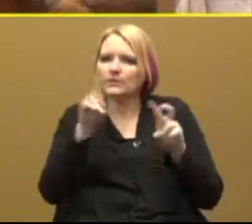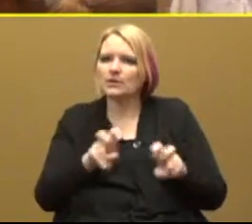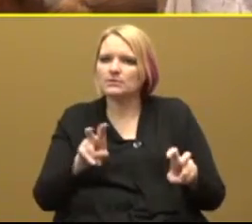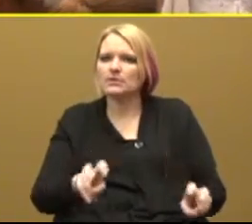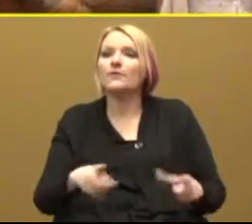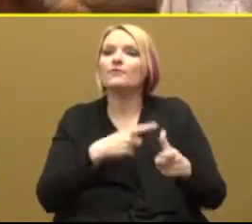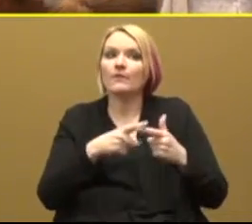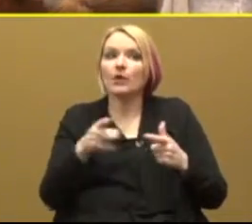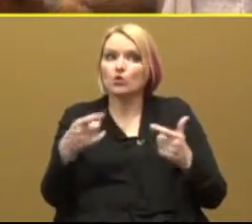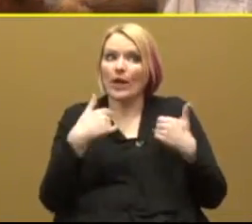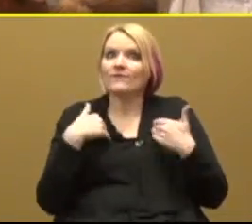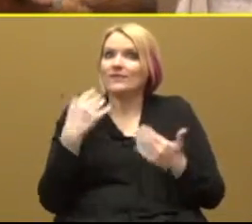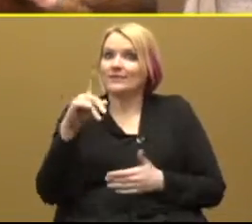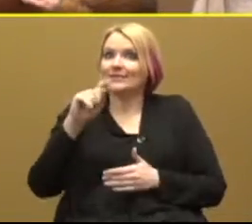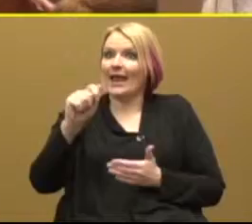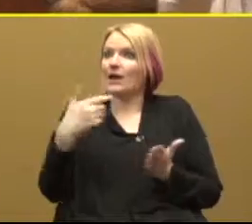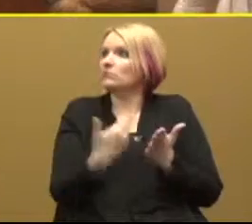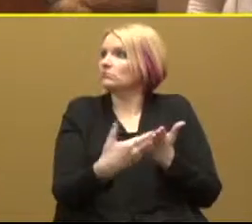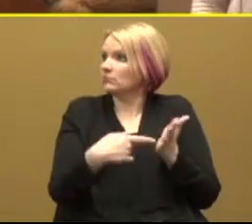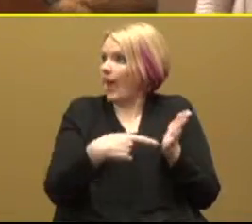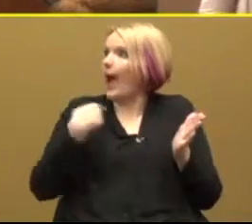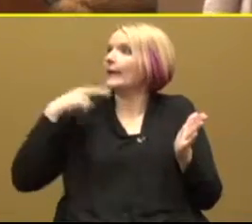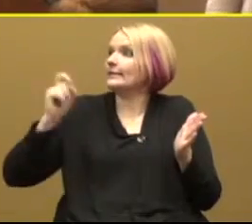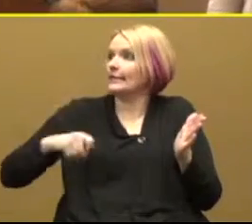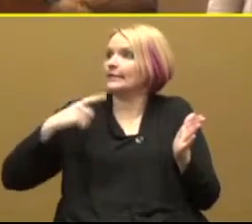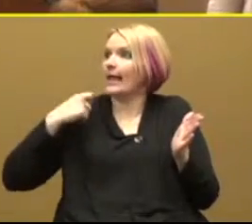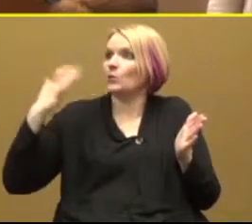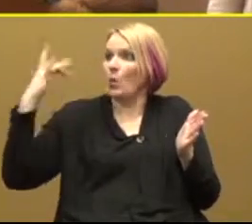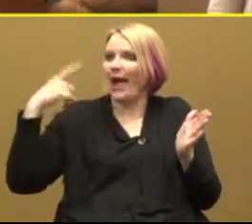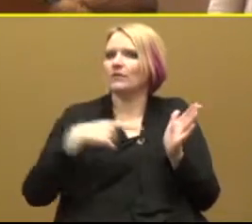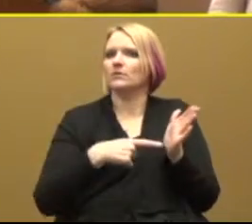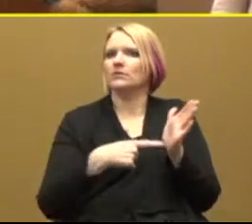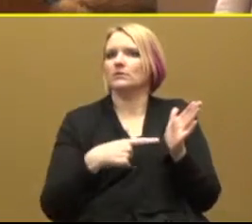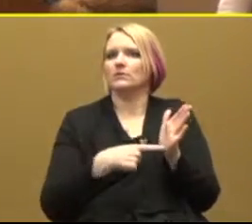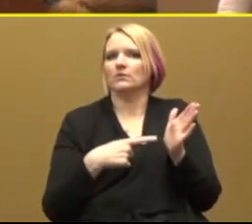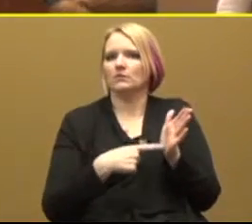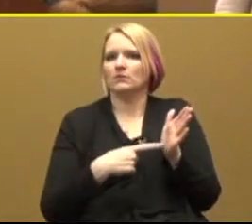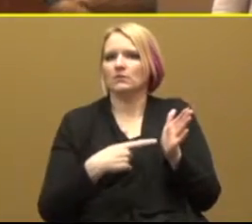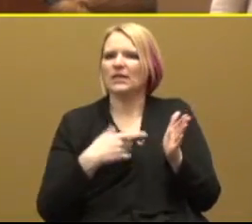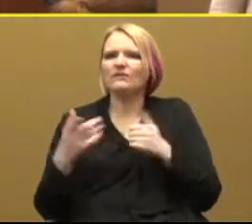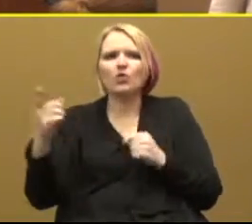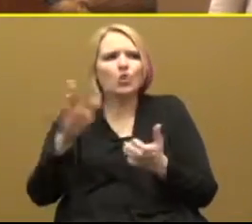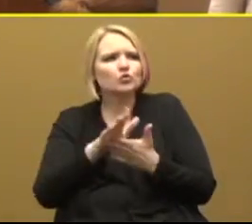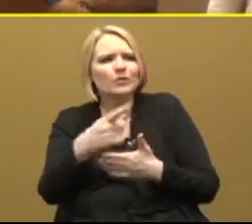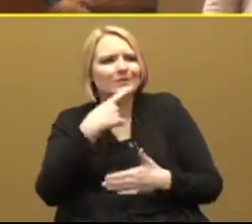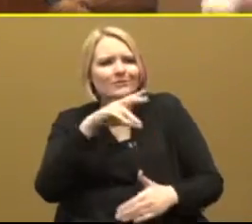have data to prove why you have to use the things that your school tells you not to use. I think that this is